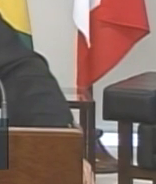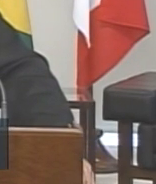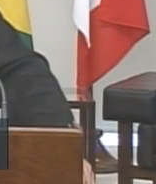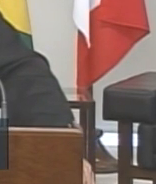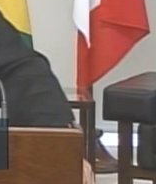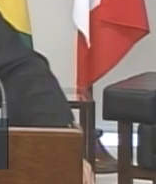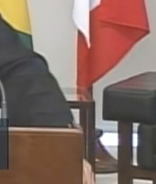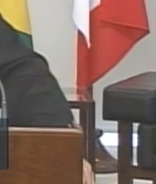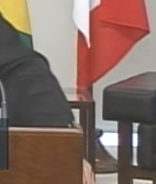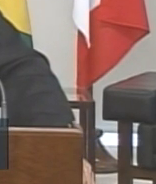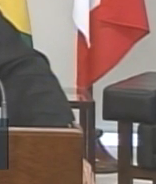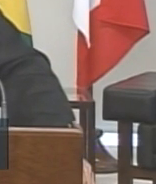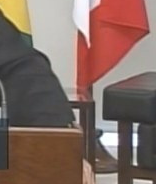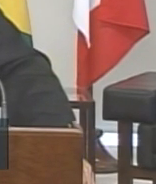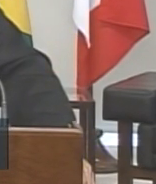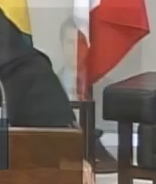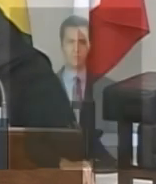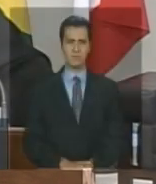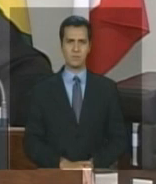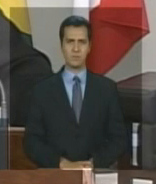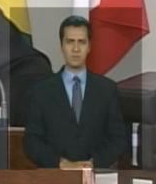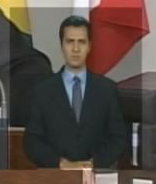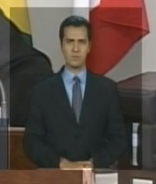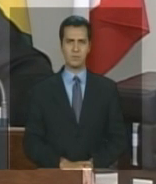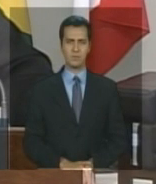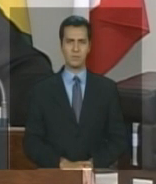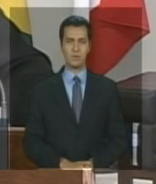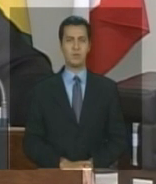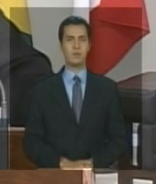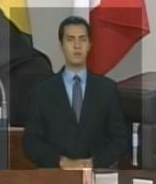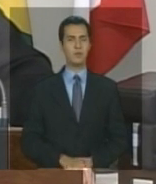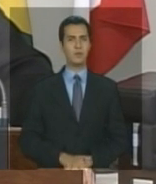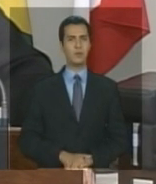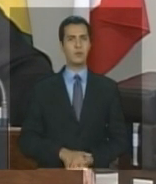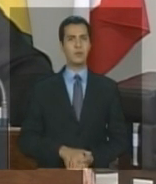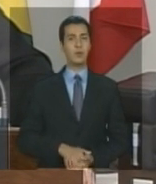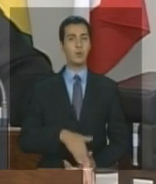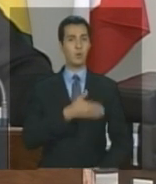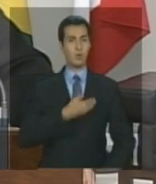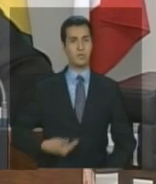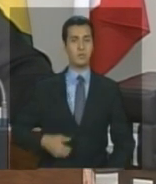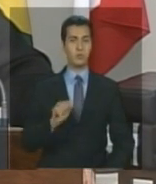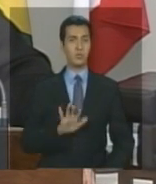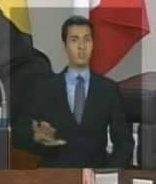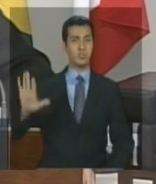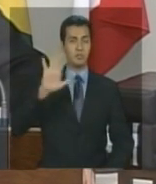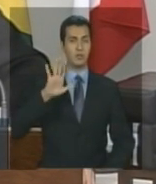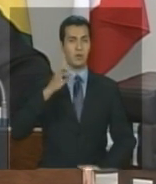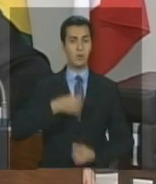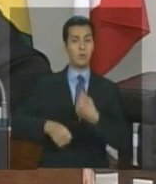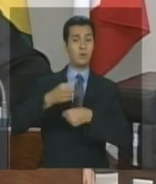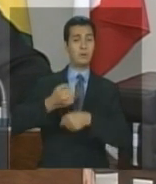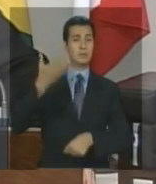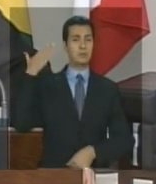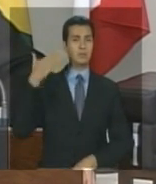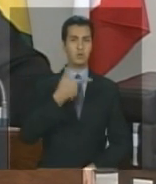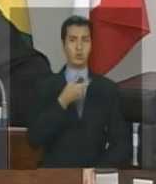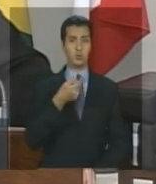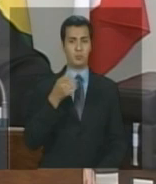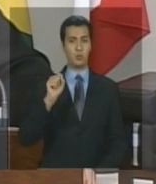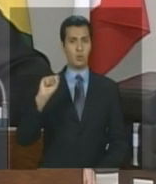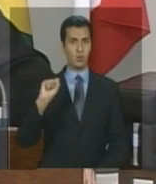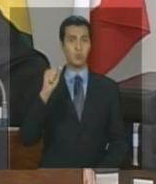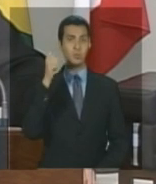others in the months to come. A minha predecessora esteve aqui em 2008, a governadora-geral Michaëlle Jean.